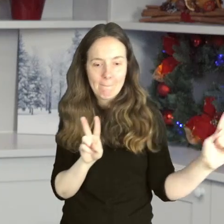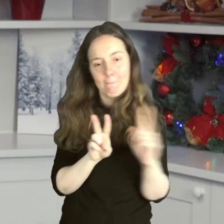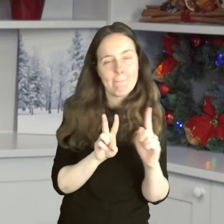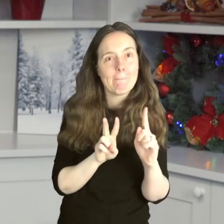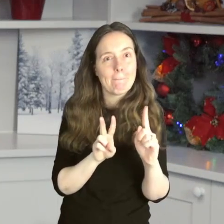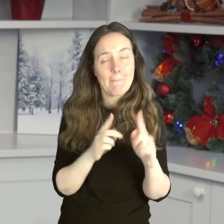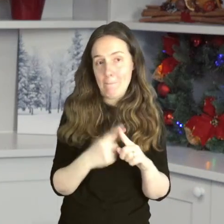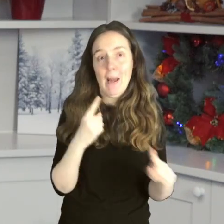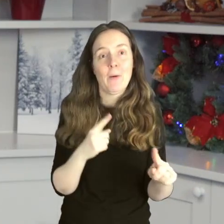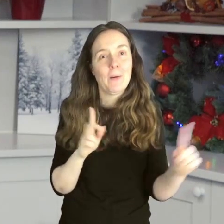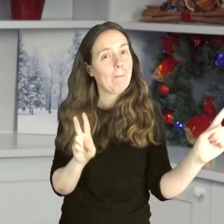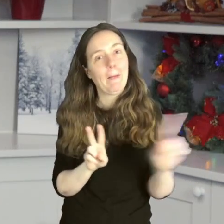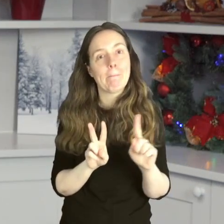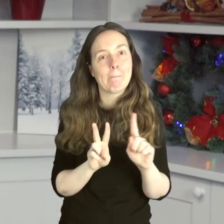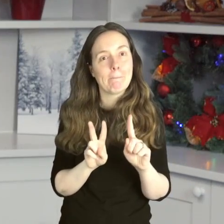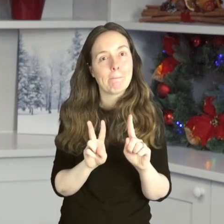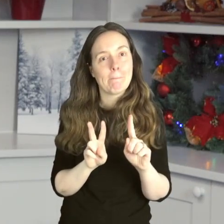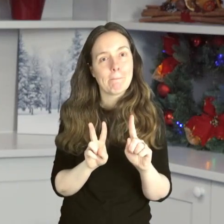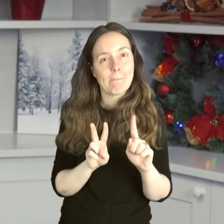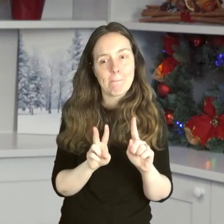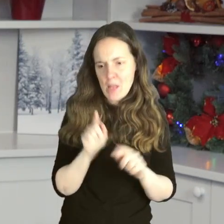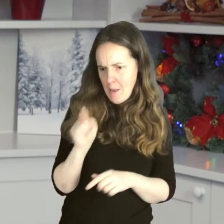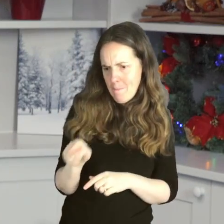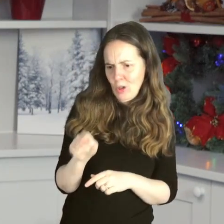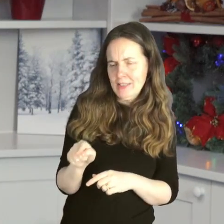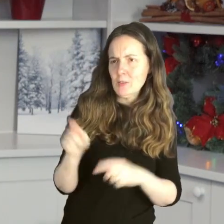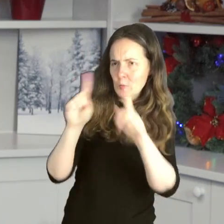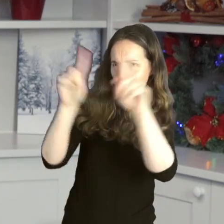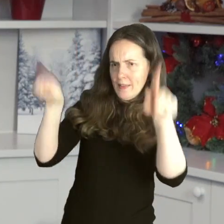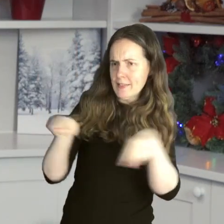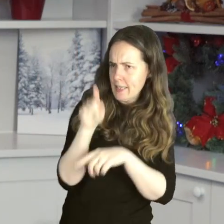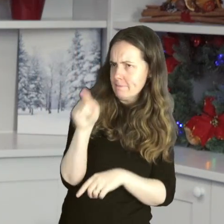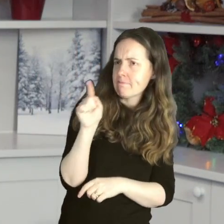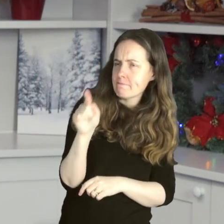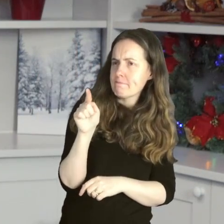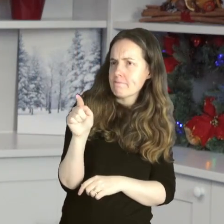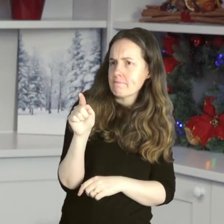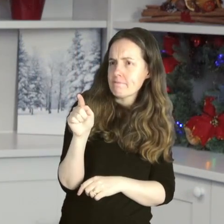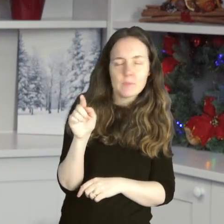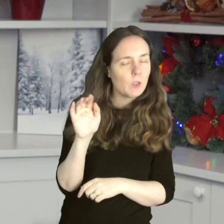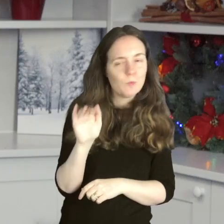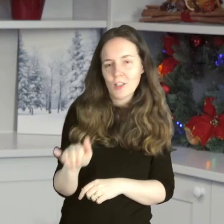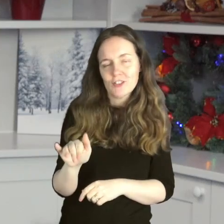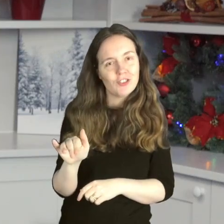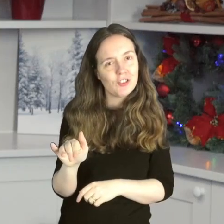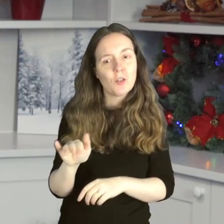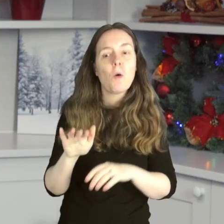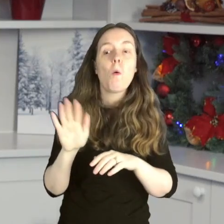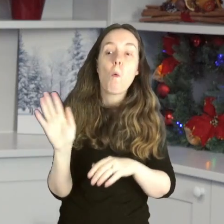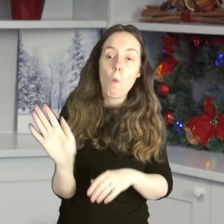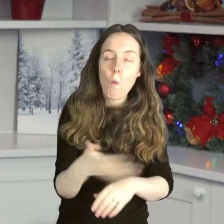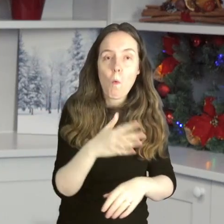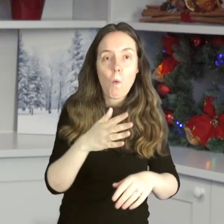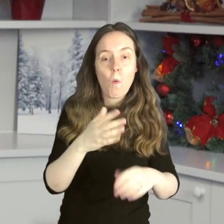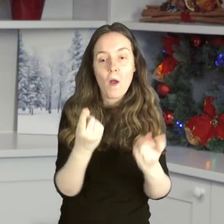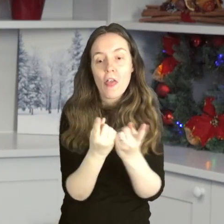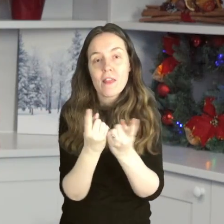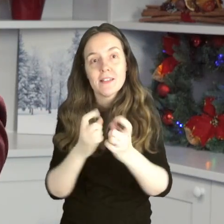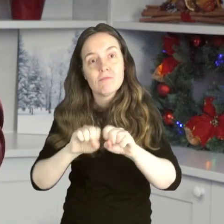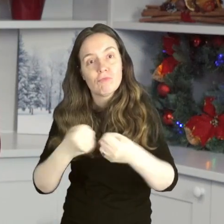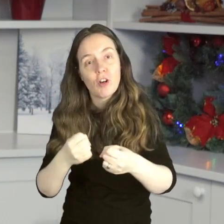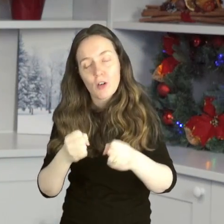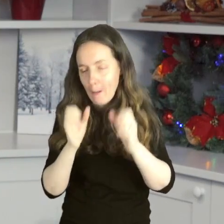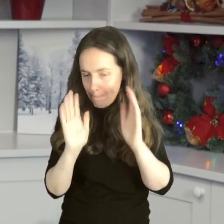us within seconds and pointed to the sign, "Do not touch, all breakages must